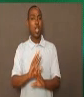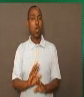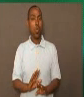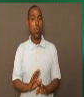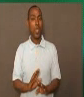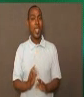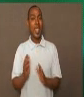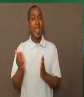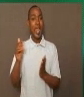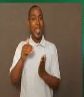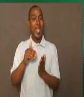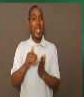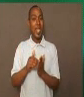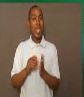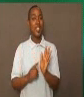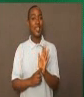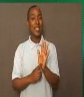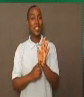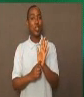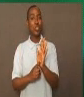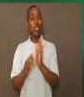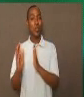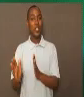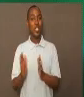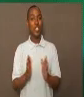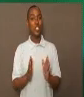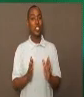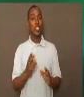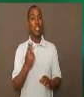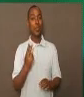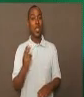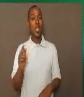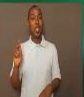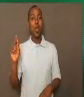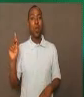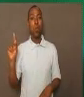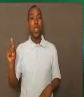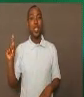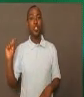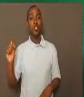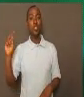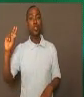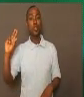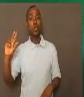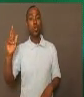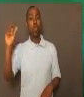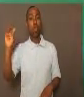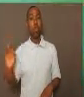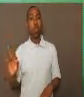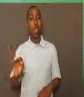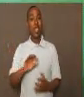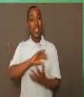be mixed with other fuels, such as petrol, to make resourceful combination